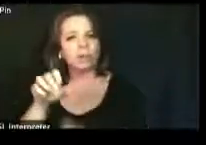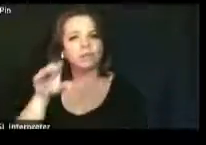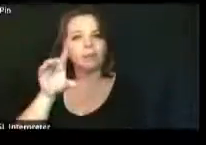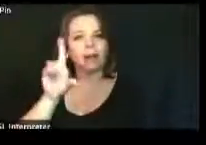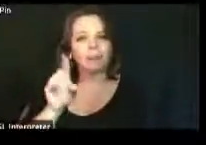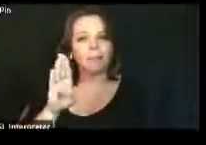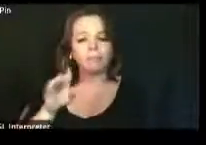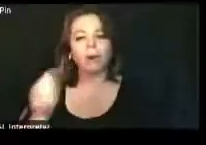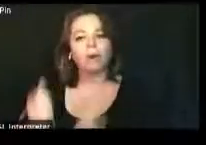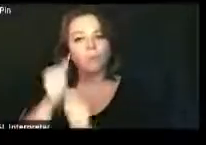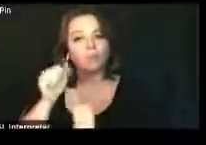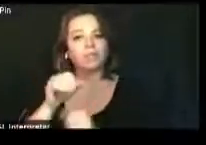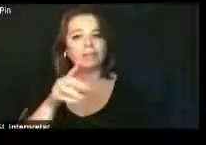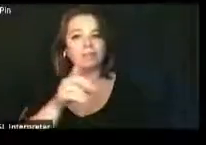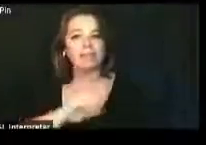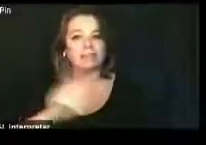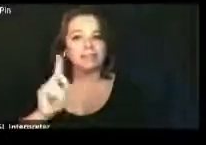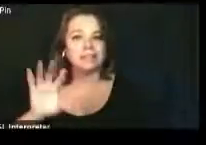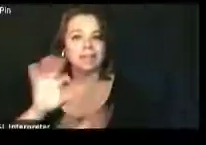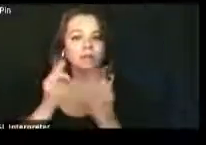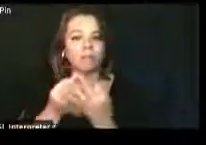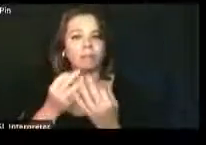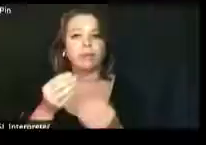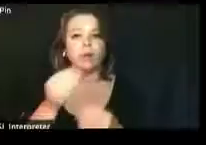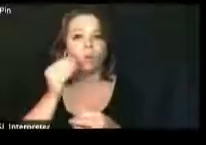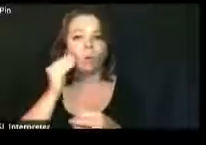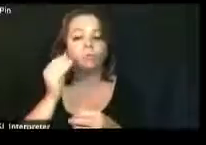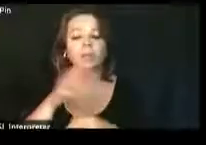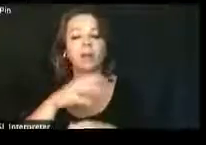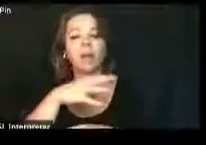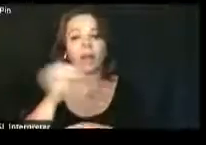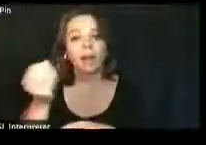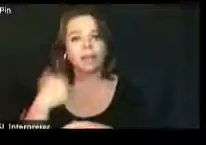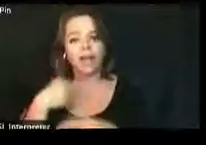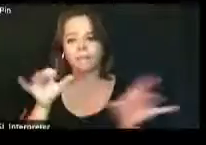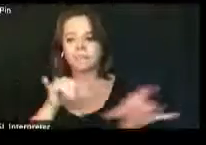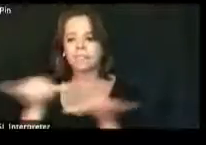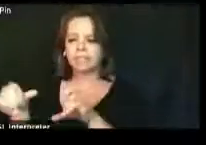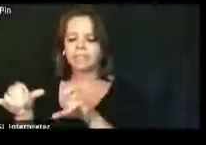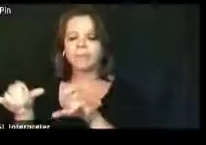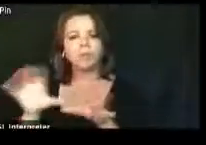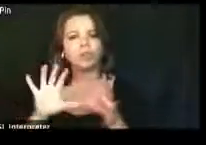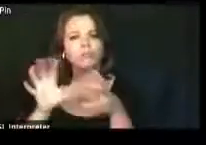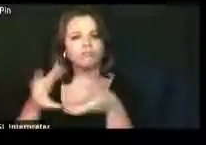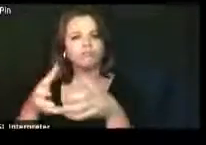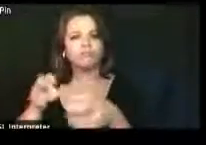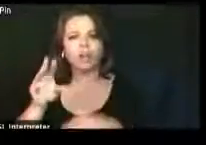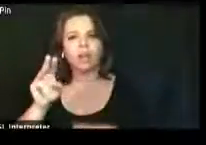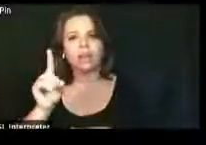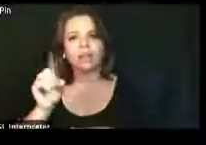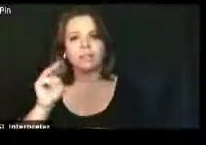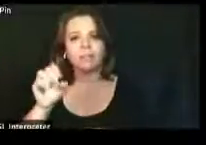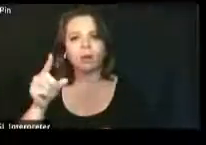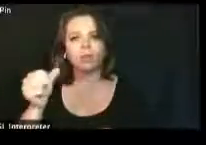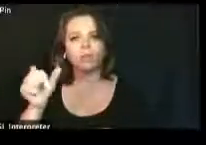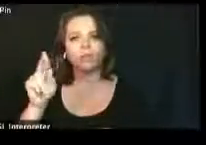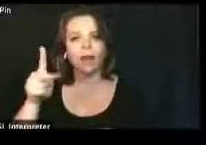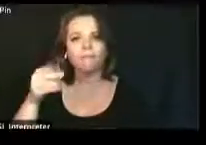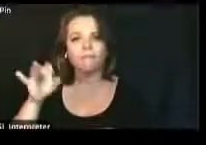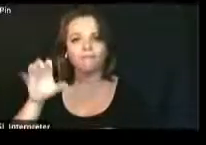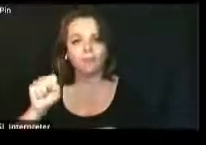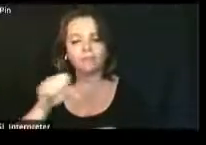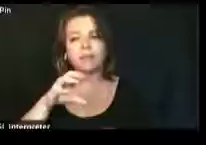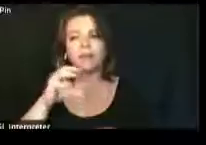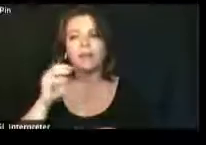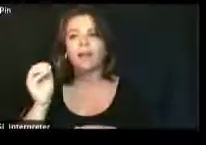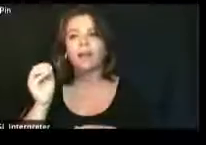homes sharing similar demographics and are connected by the 60 freeway. Diamond Bar and other San